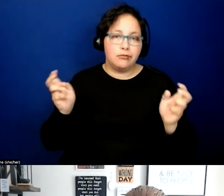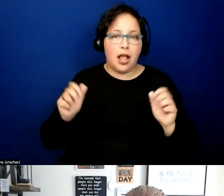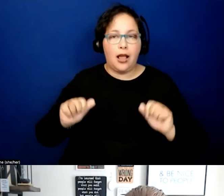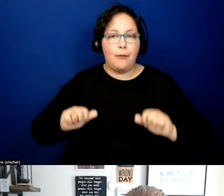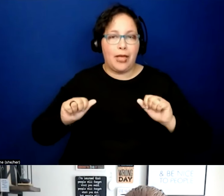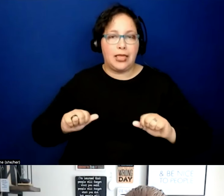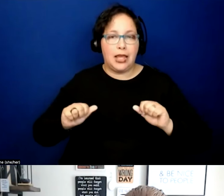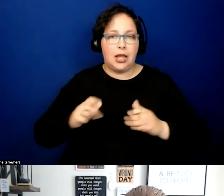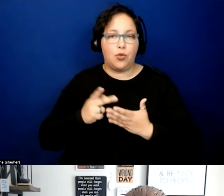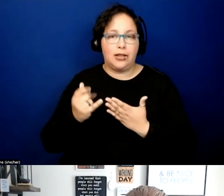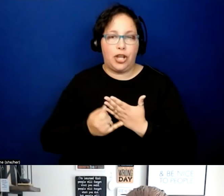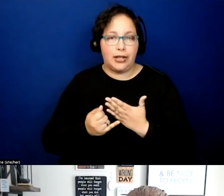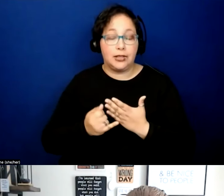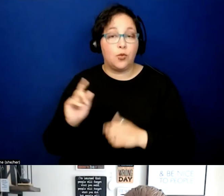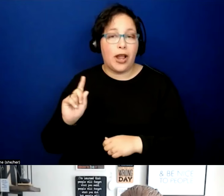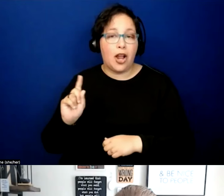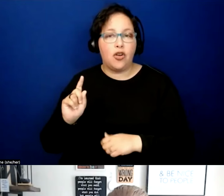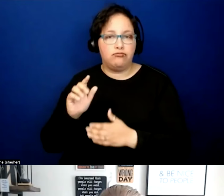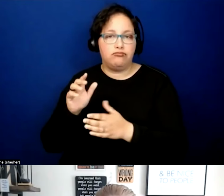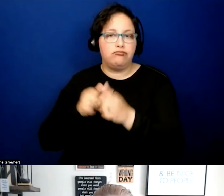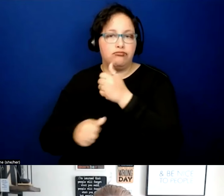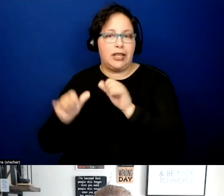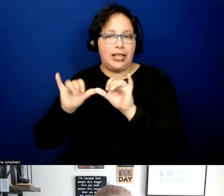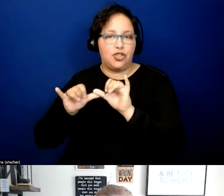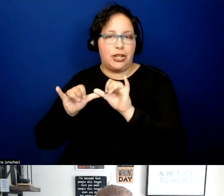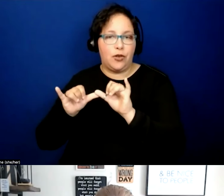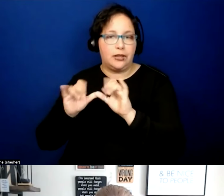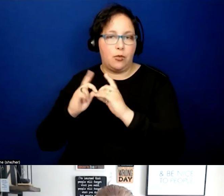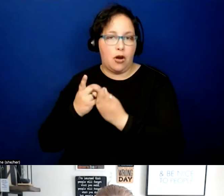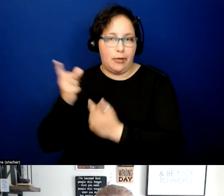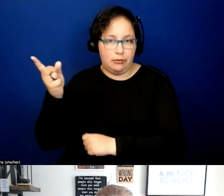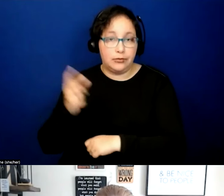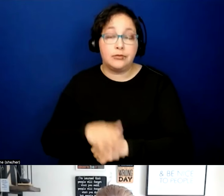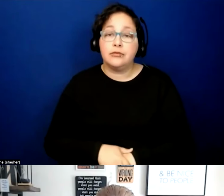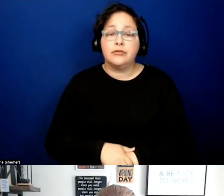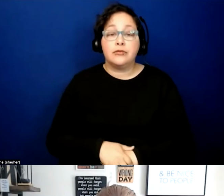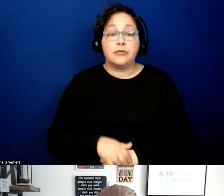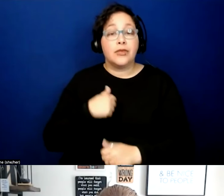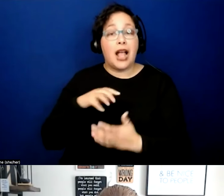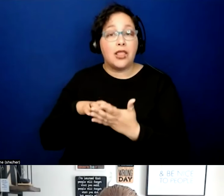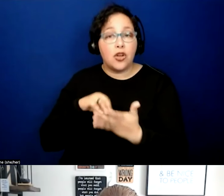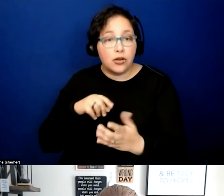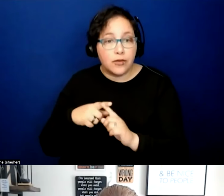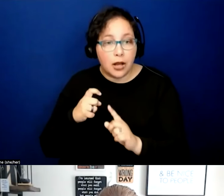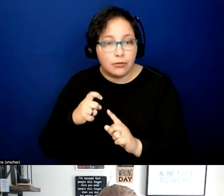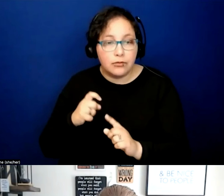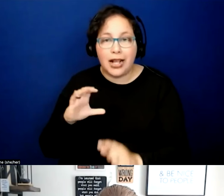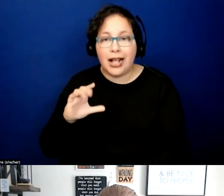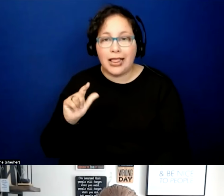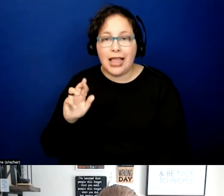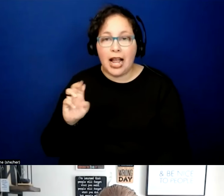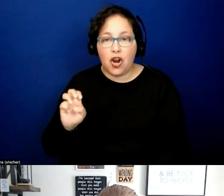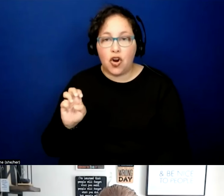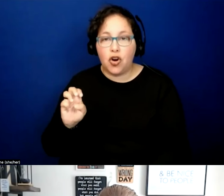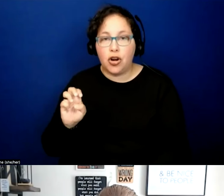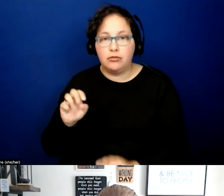is housed at the School of Engineering. And a lot of what I learned is from Clara Kearney-Wolpe, who's also a member of the board of